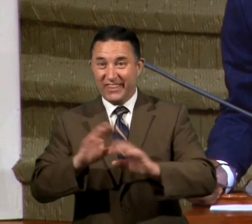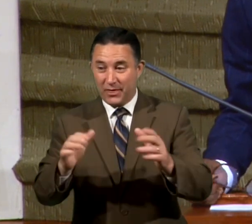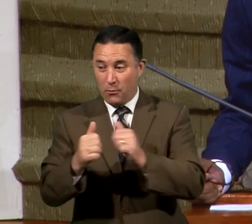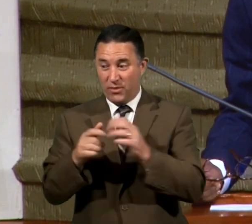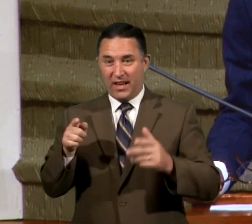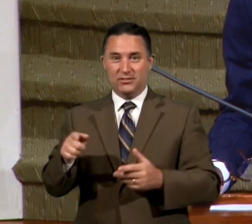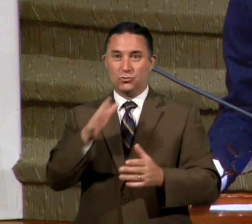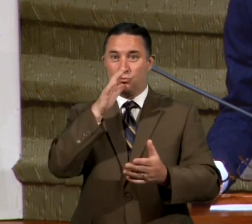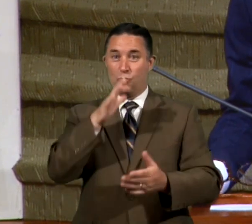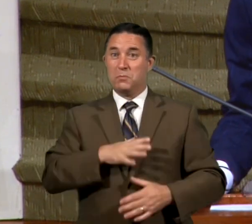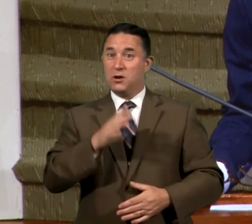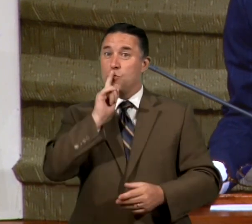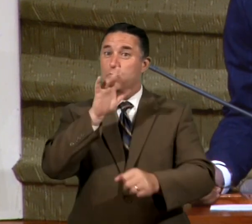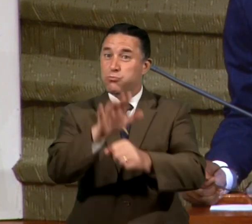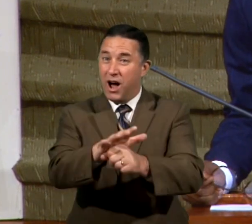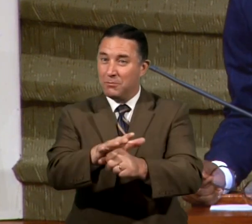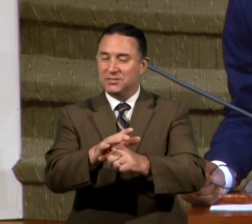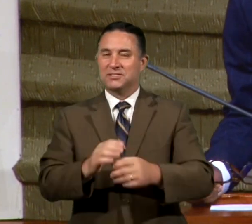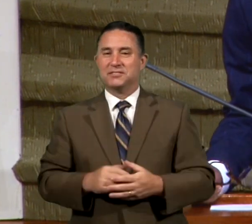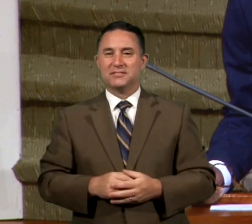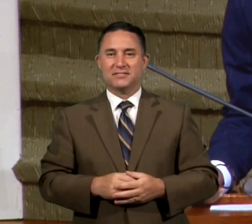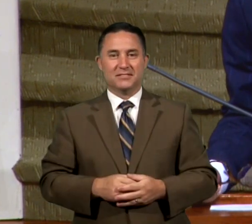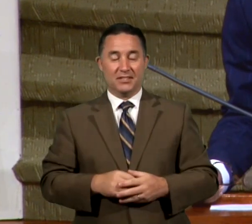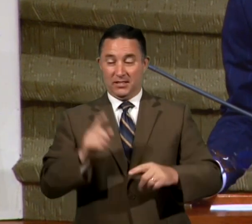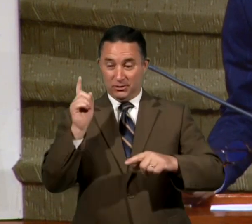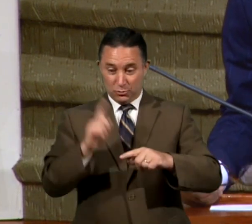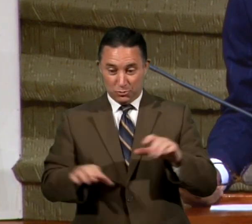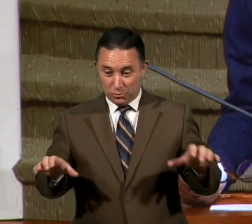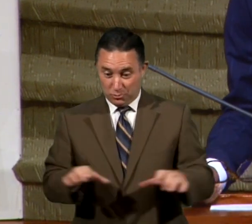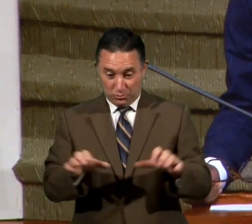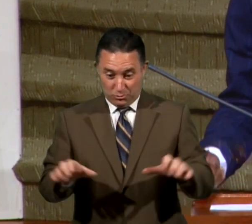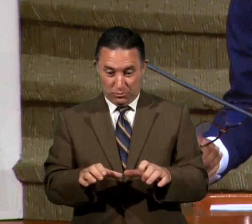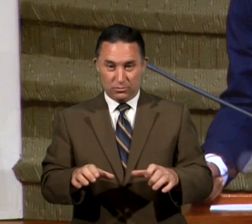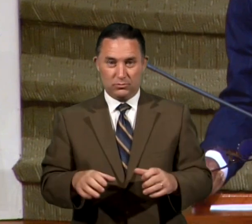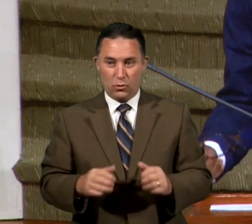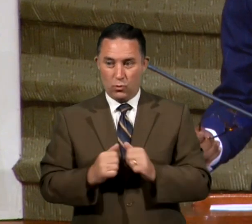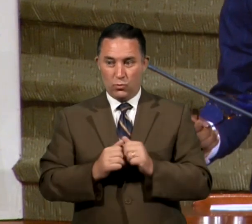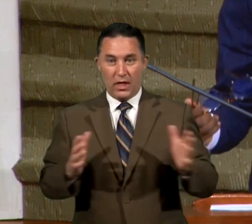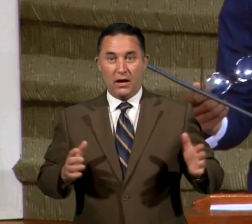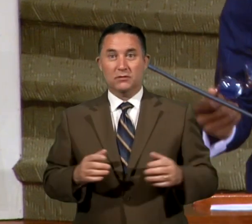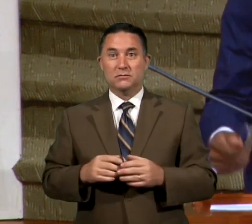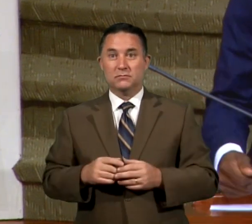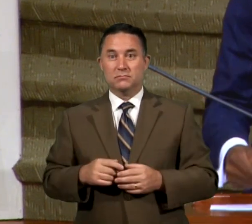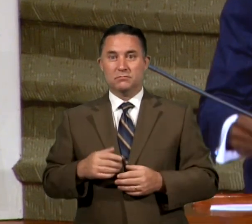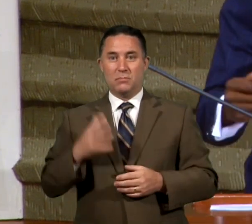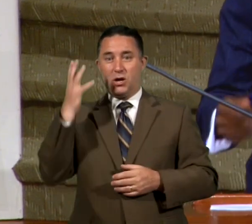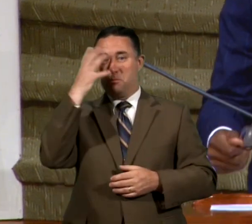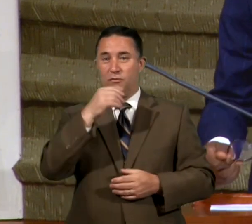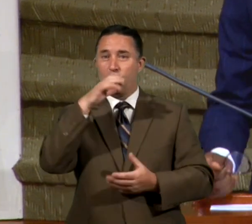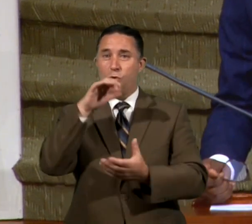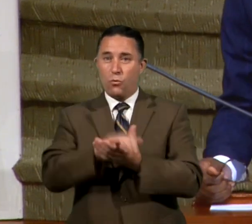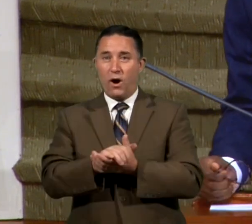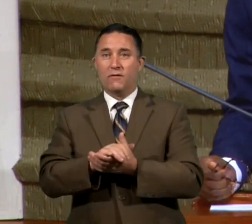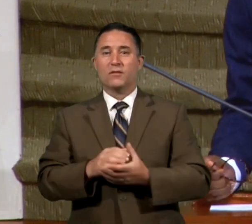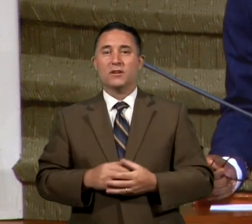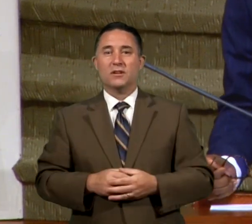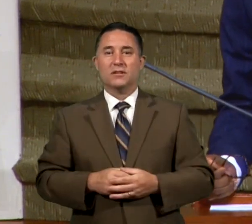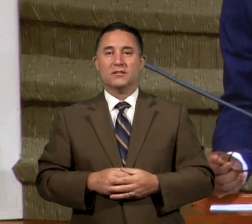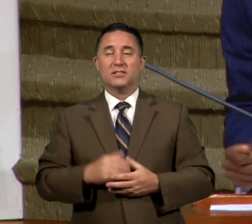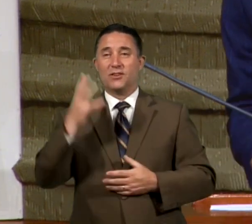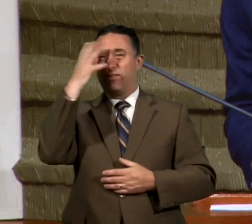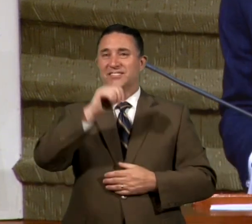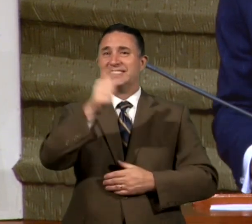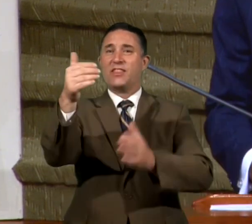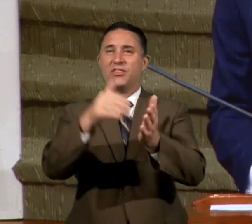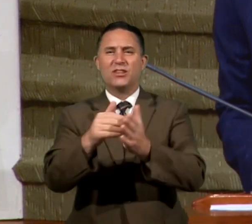without this woman. I promise you I wouldn't. I could not do what I do without my beautiful wife, the fairest